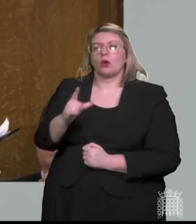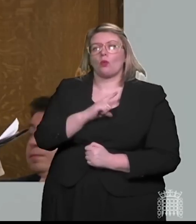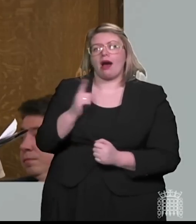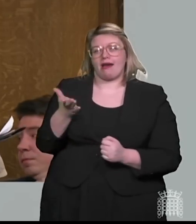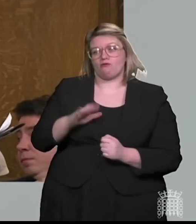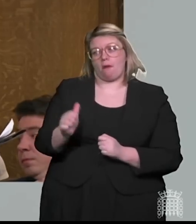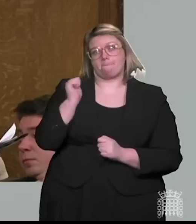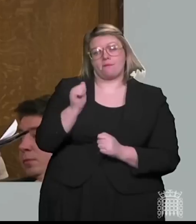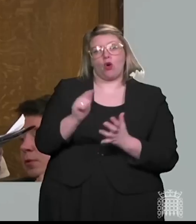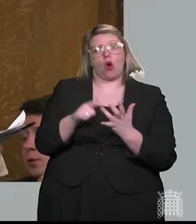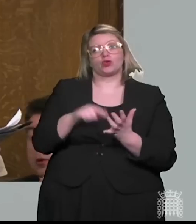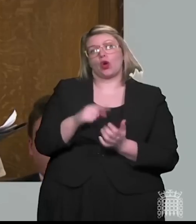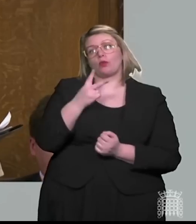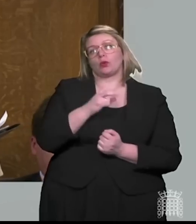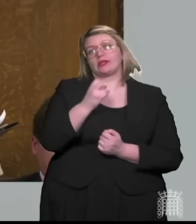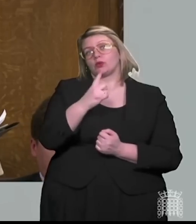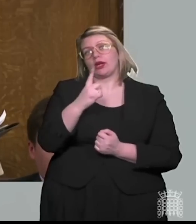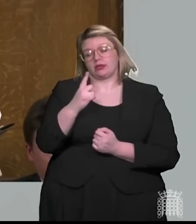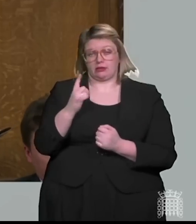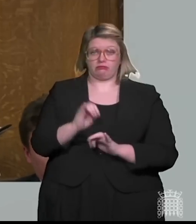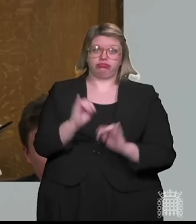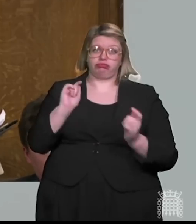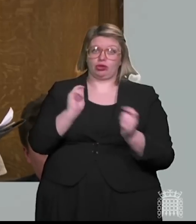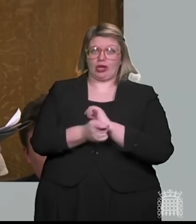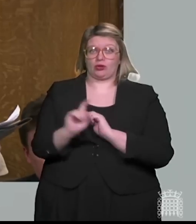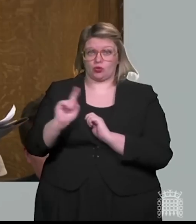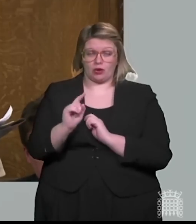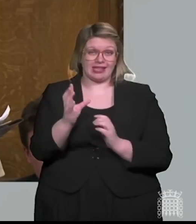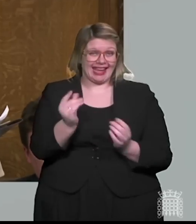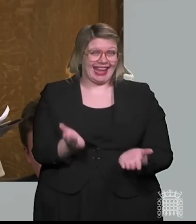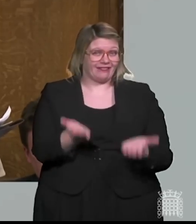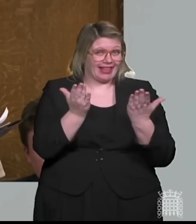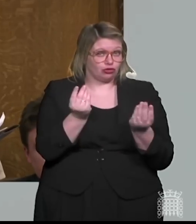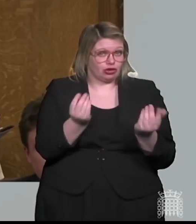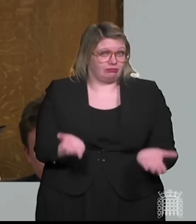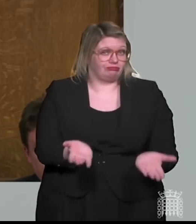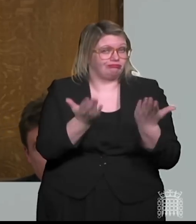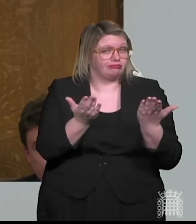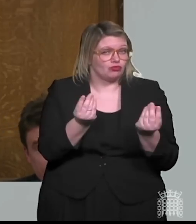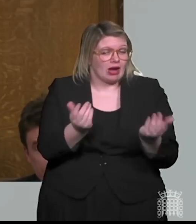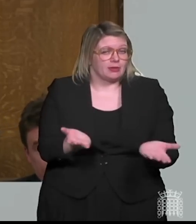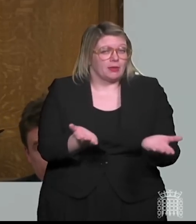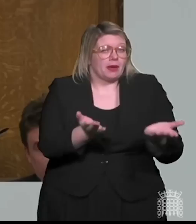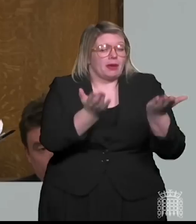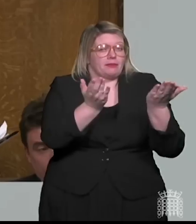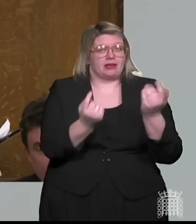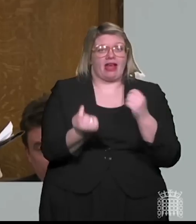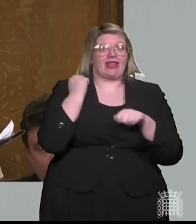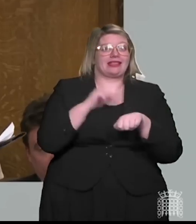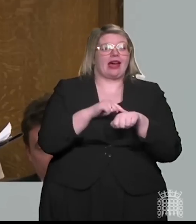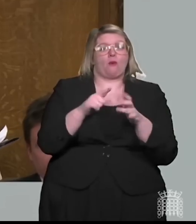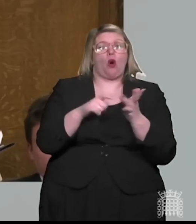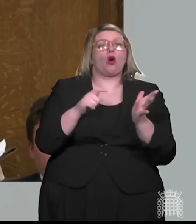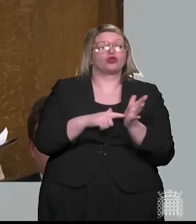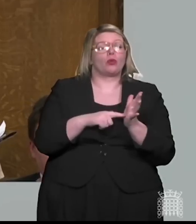since the last budget in October 2021 is inflation. It was only just beginning to rear its